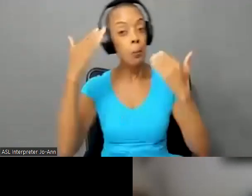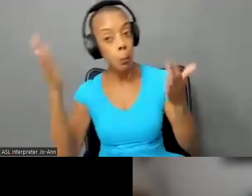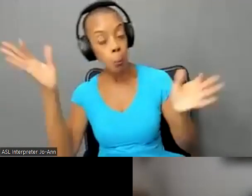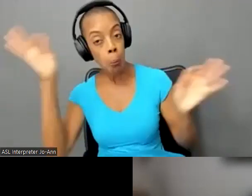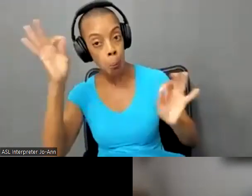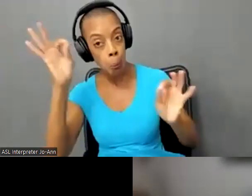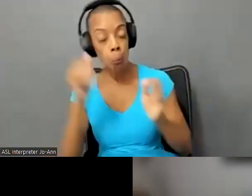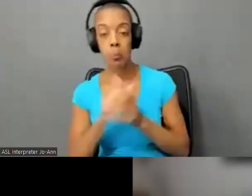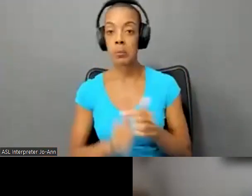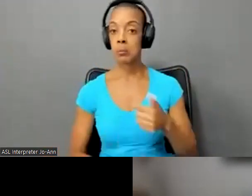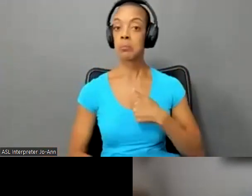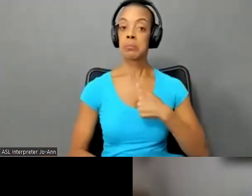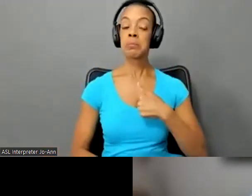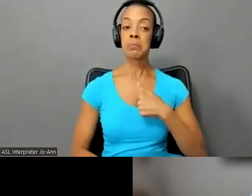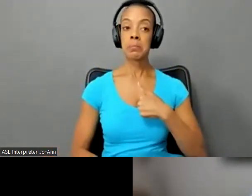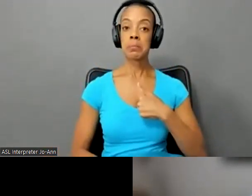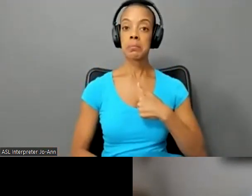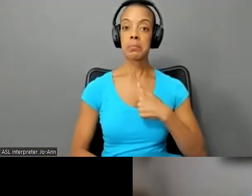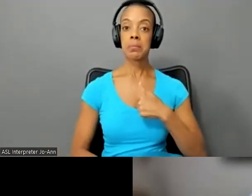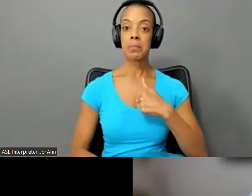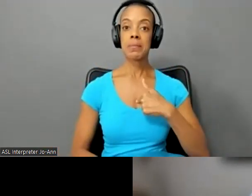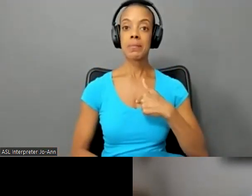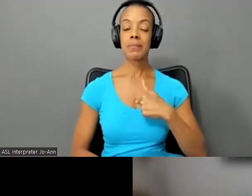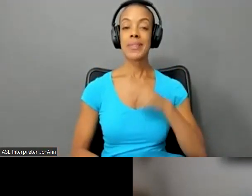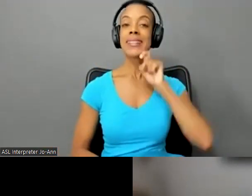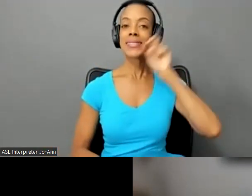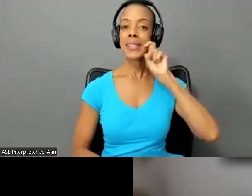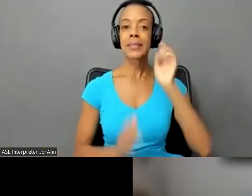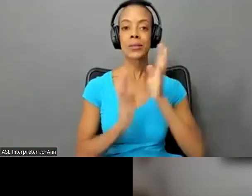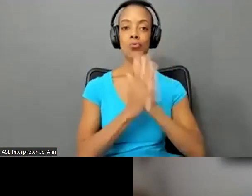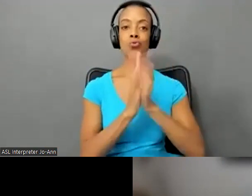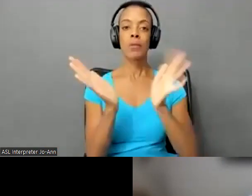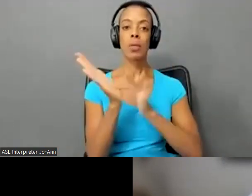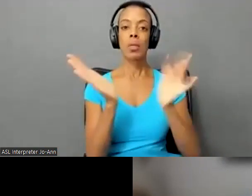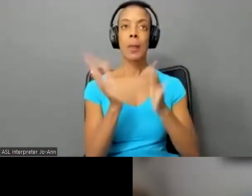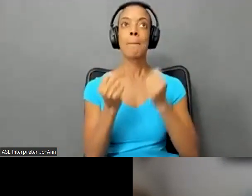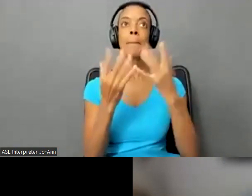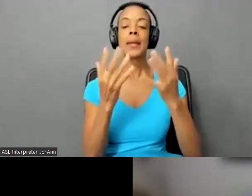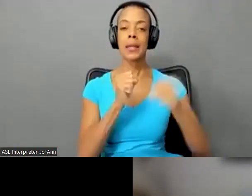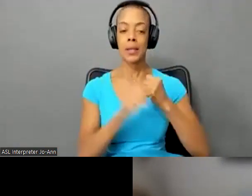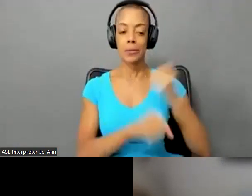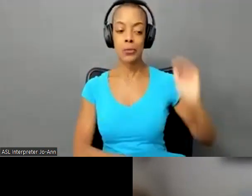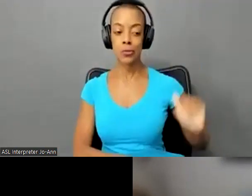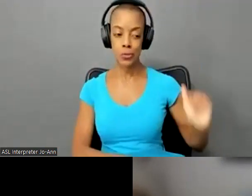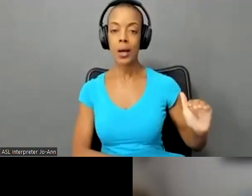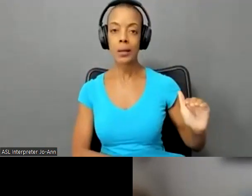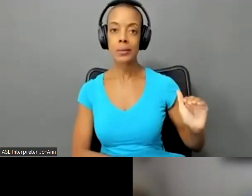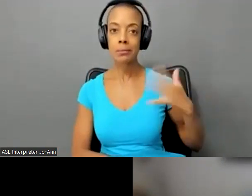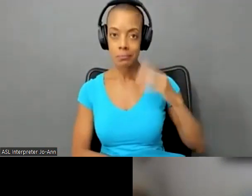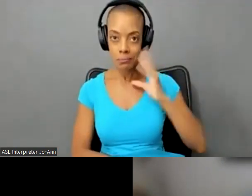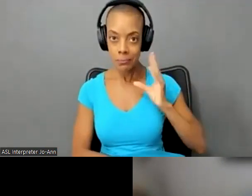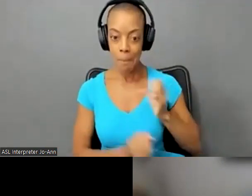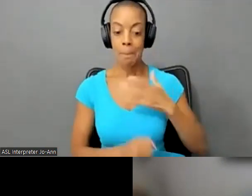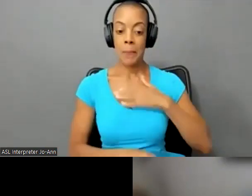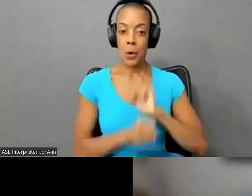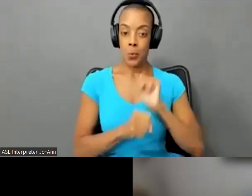But I was sex trafficked as a child for a number of years. And so a lot of my work in gender-based violence